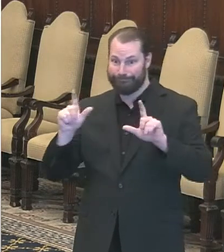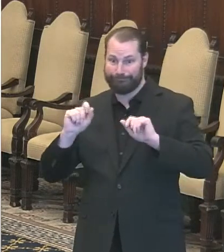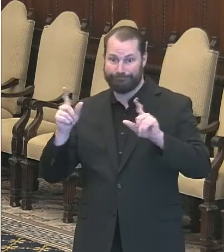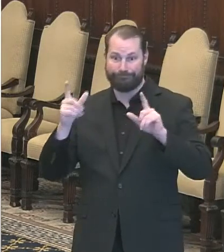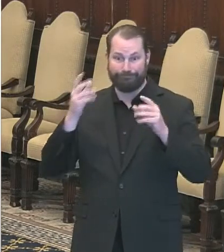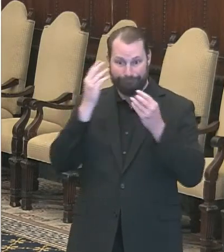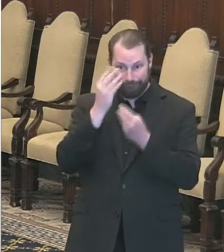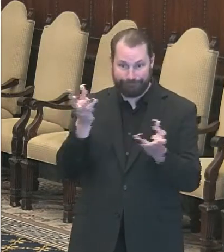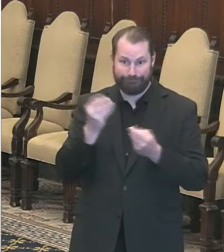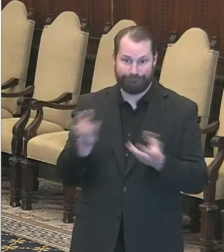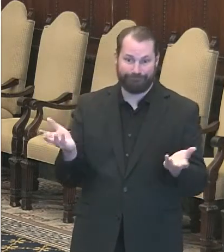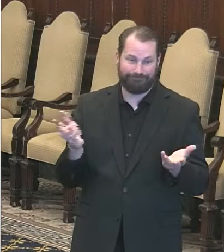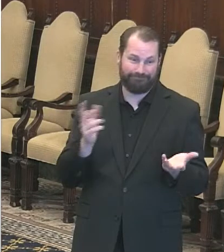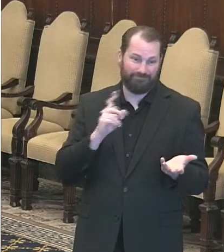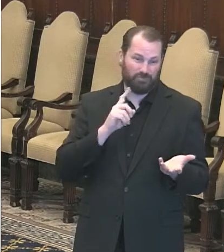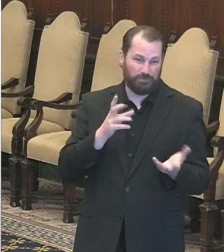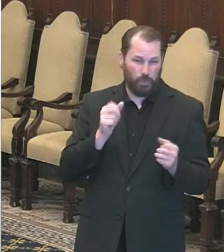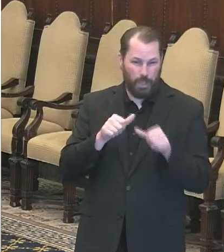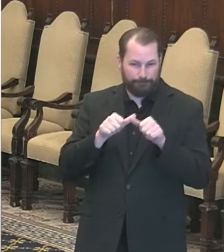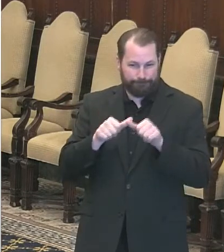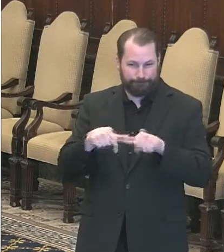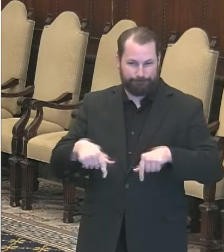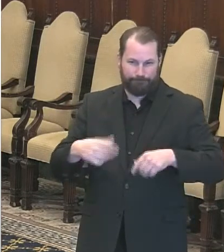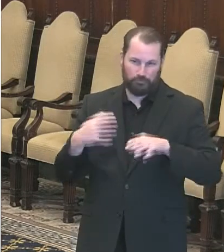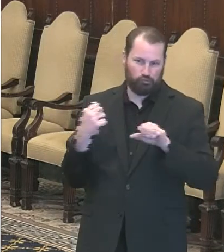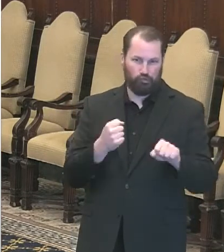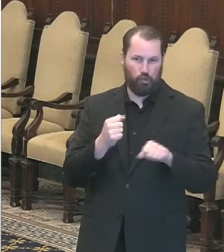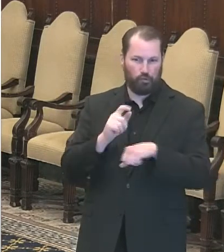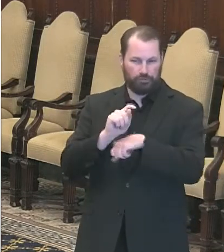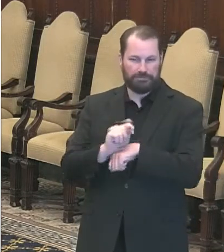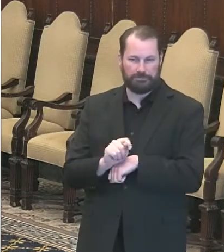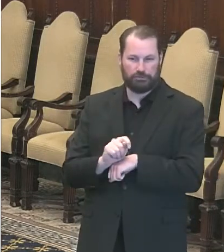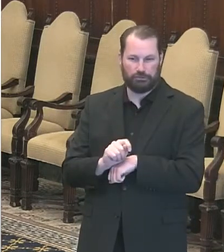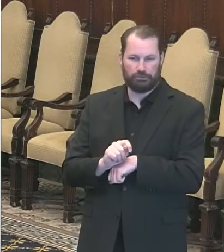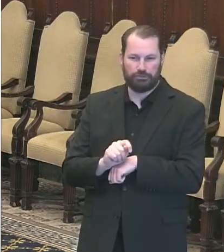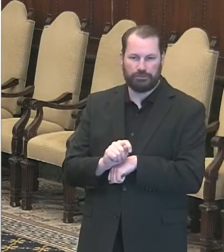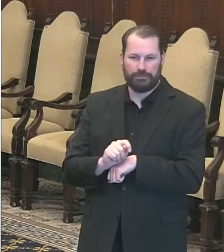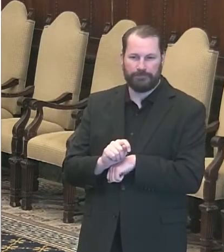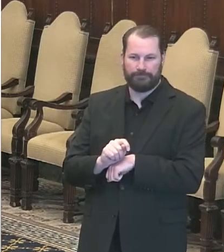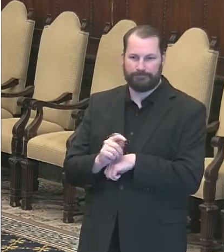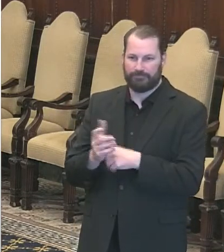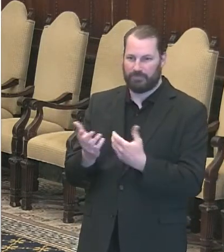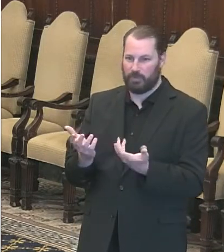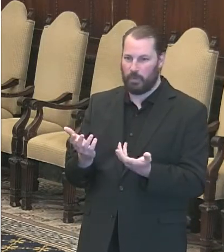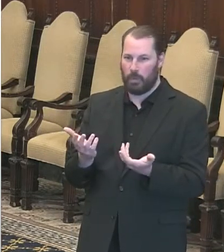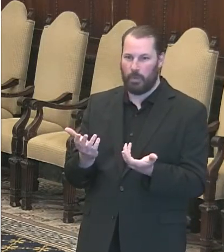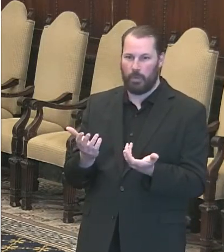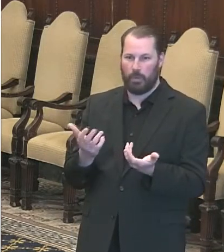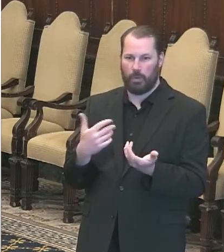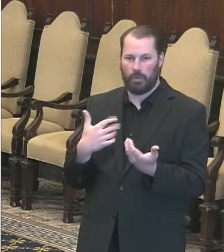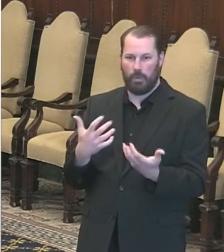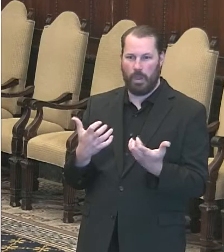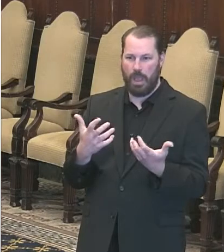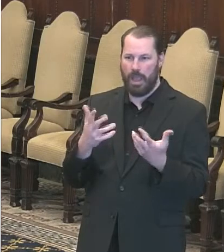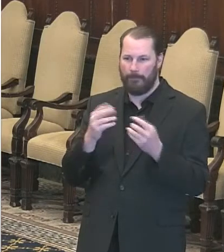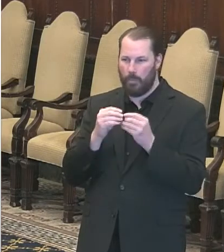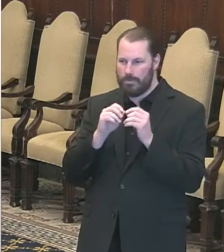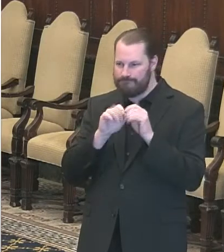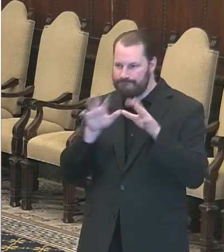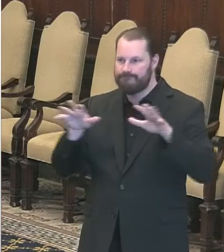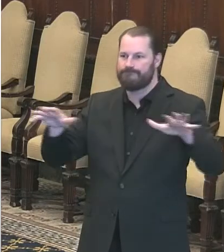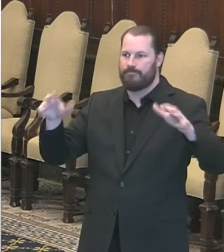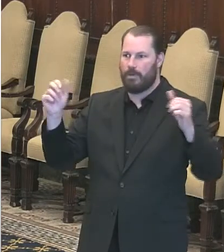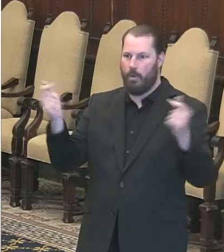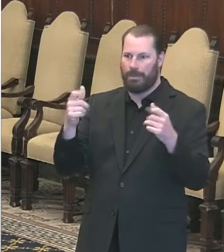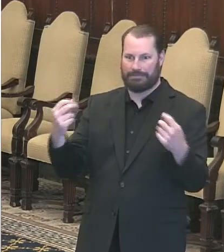that happens in this city. And so we're really excited actually about the reach that a virtual festival has, far and above anything that a